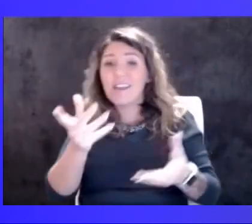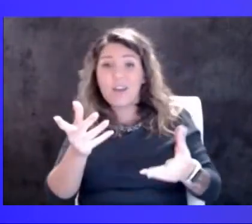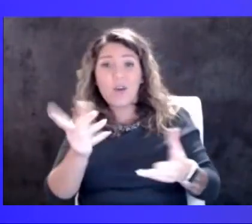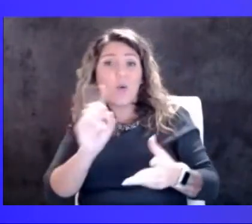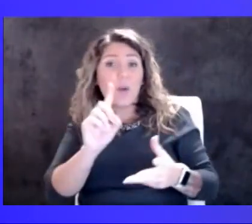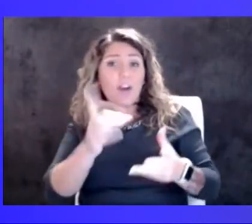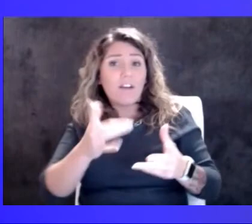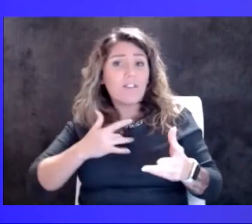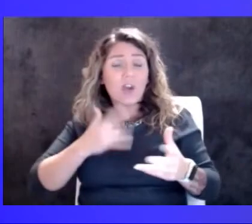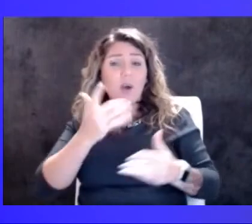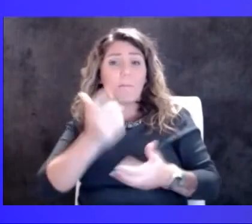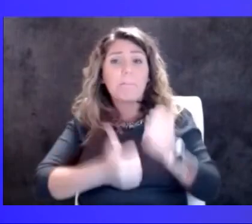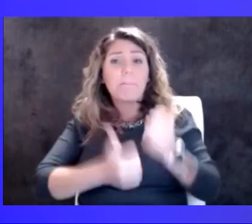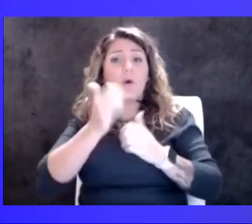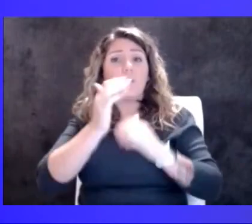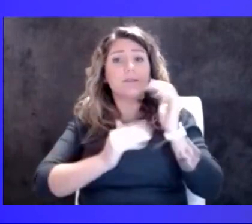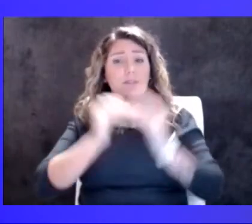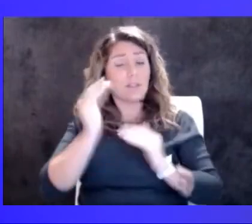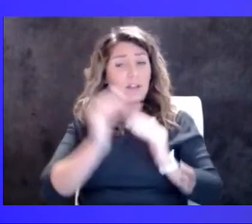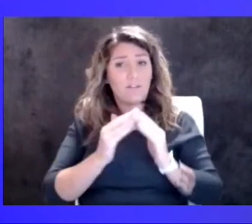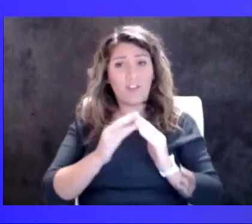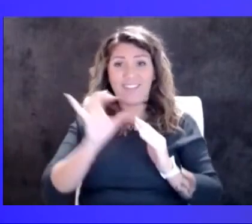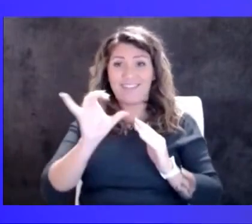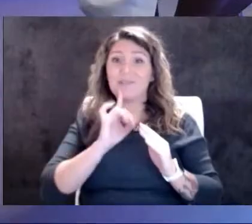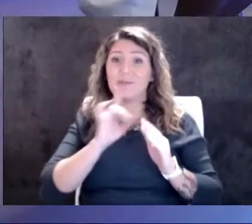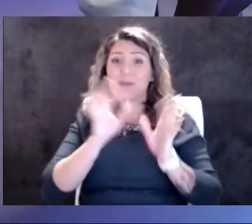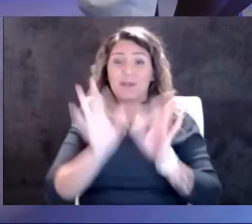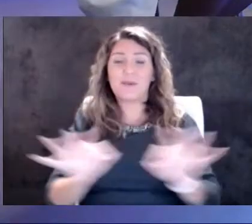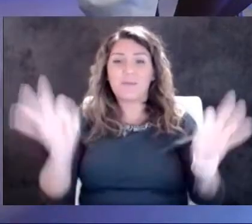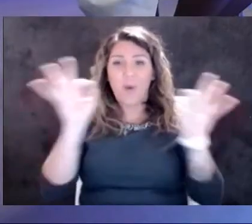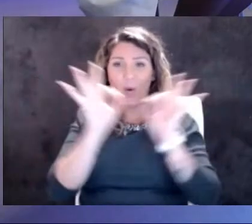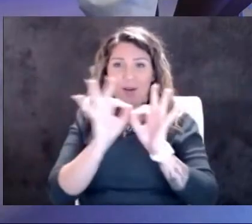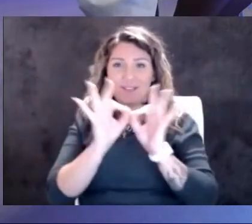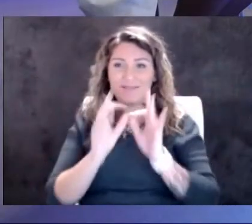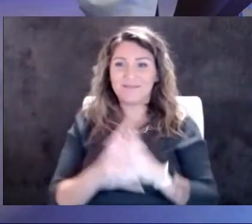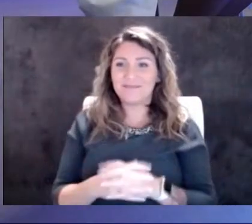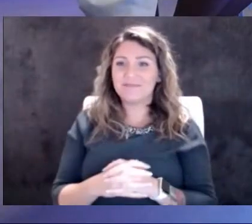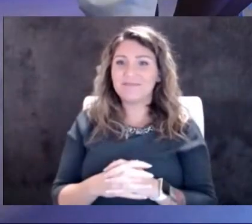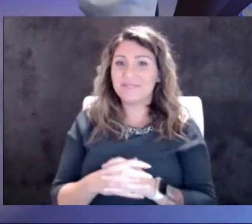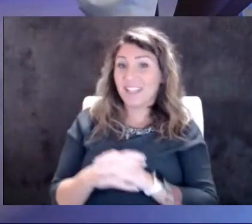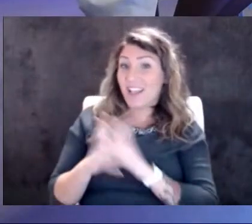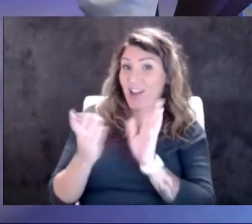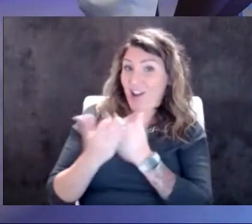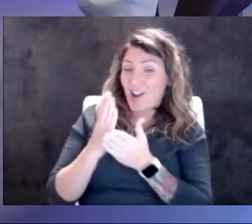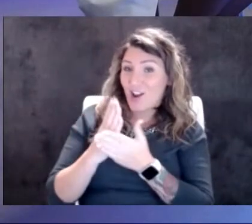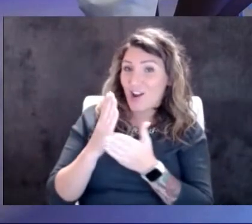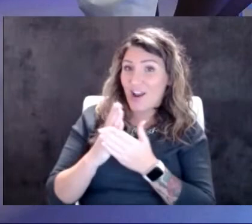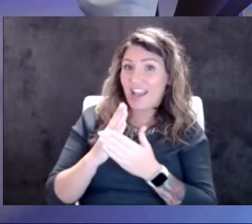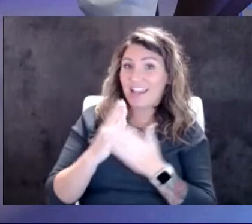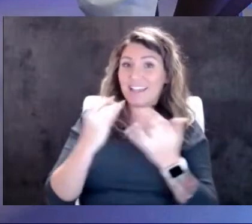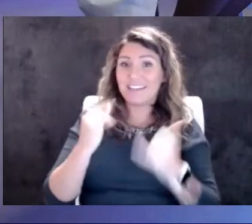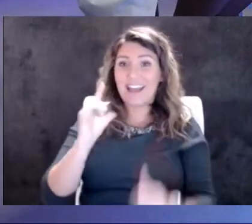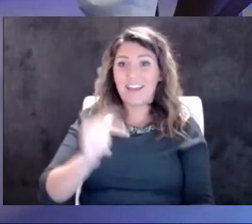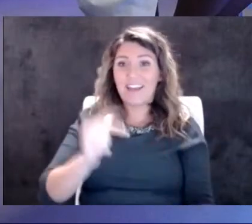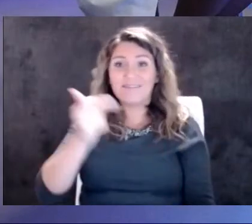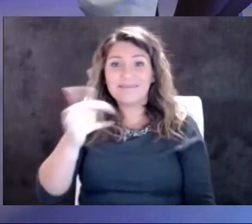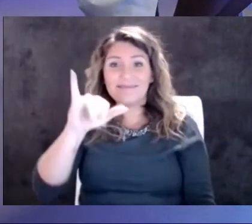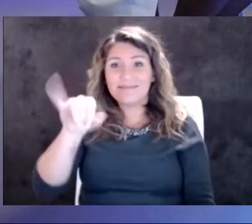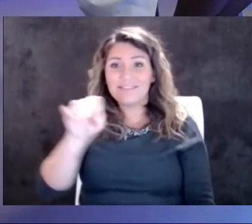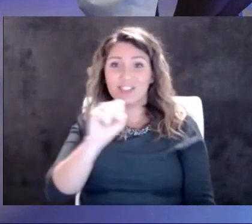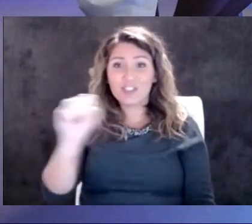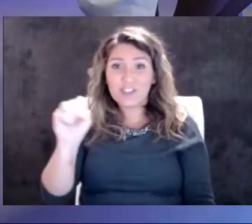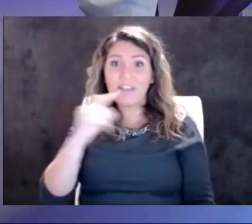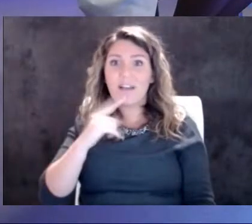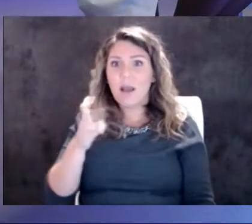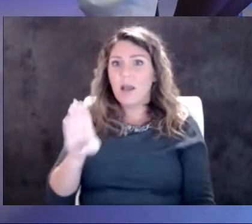feel most comfortable. I think that's a really important point. All right. Well, let's turn to Jess, because Jess, I bet there are a few